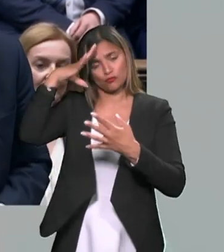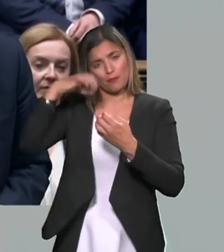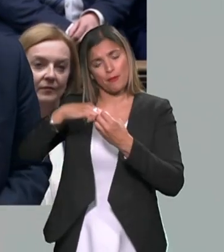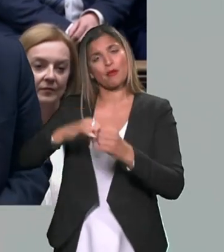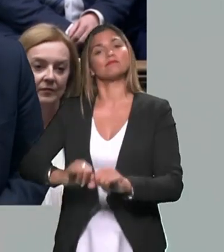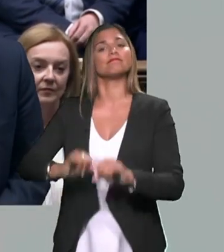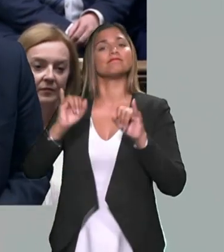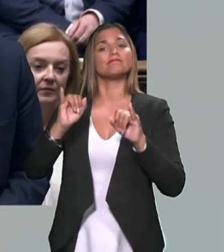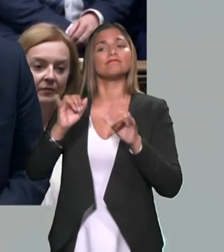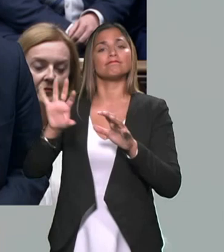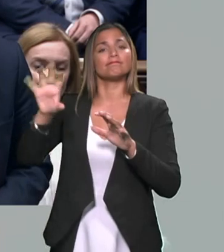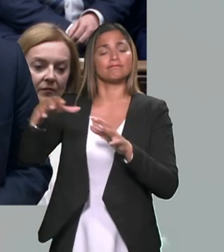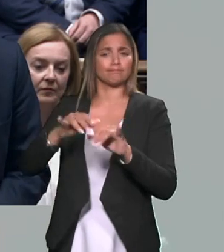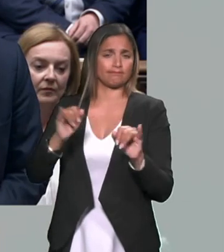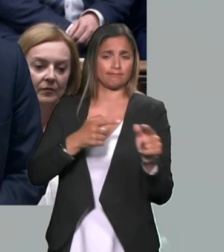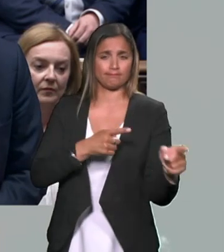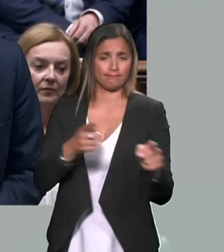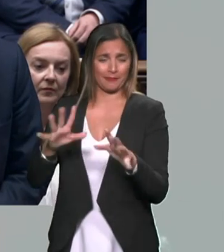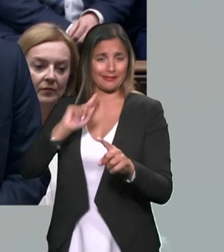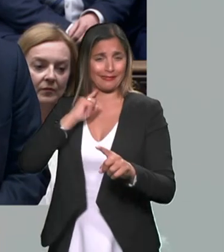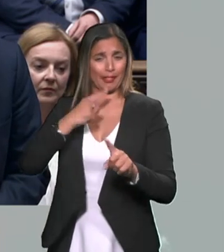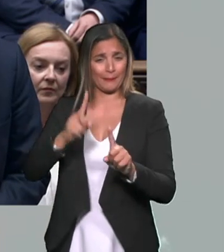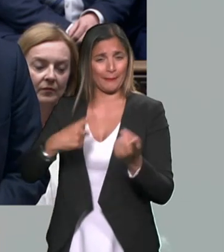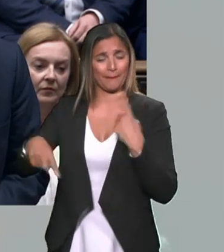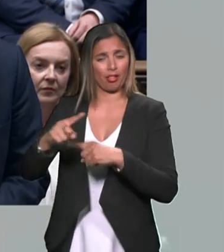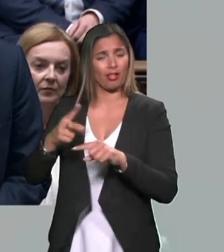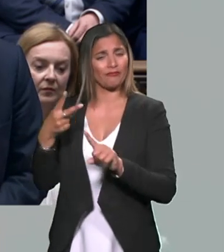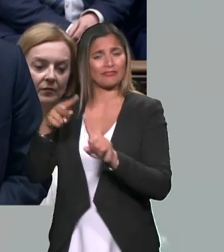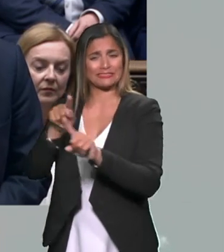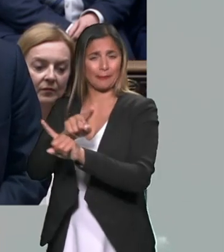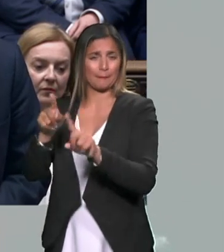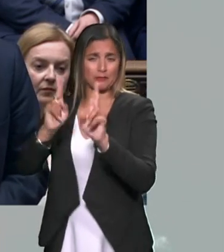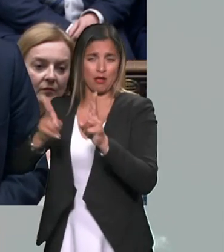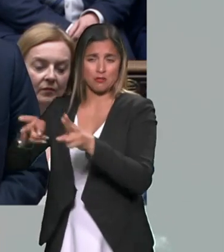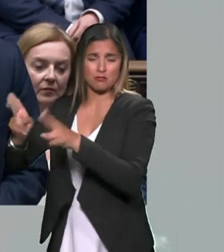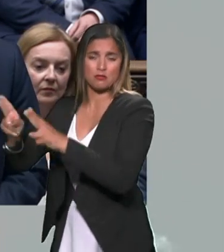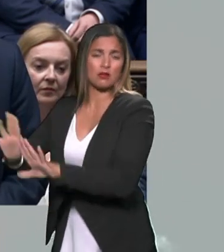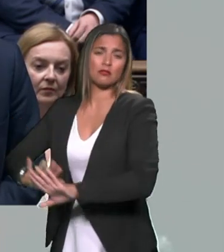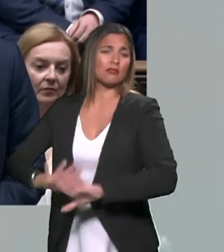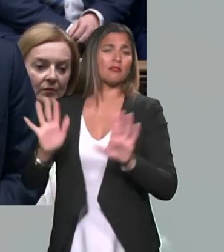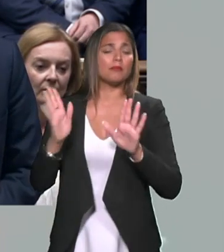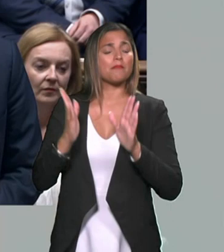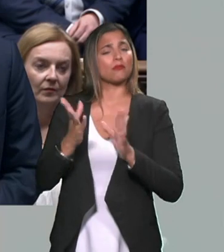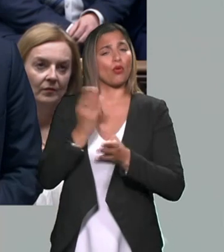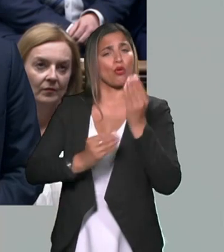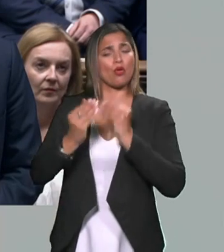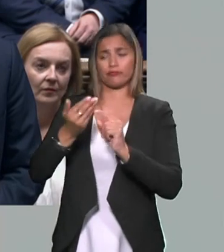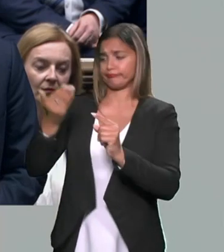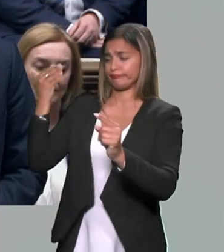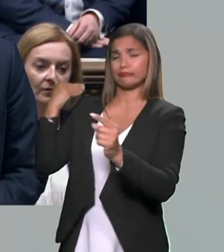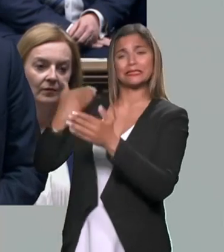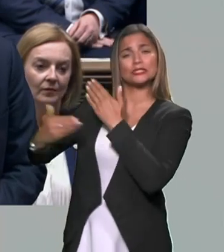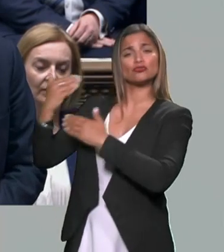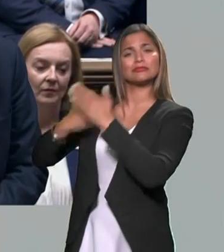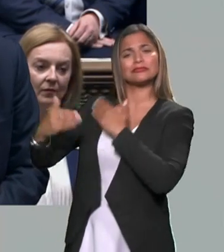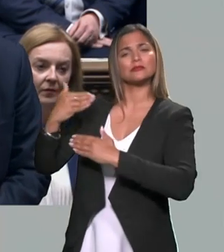in Srebrenica and the victims of those appalling events. We must learn the lessons of history and do all in our power